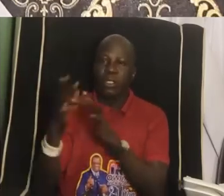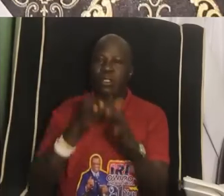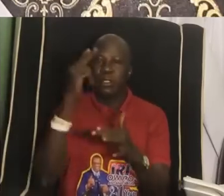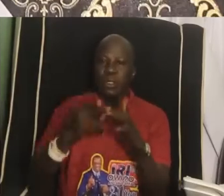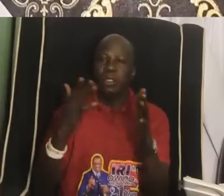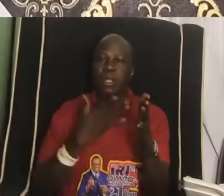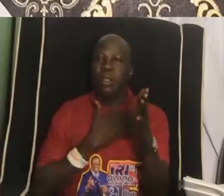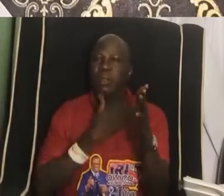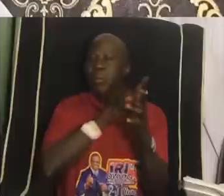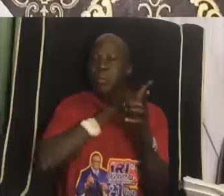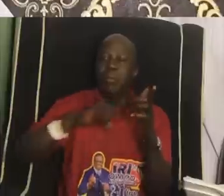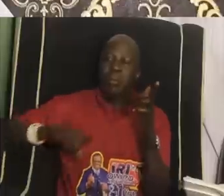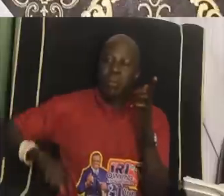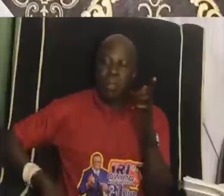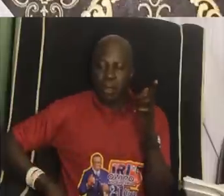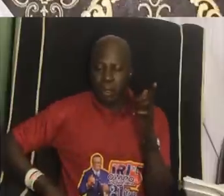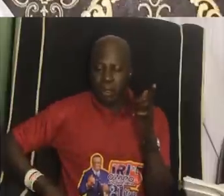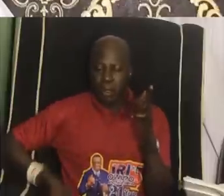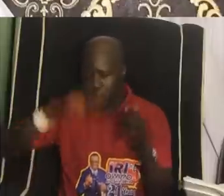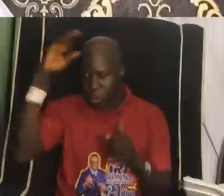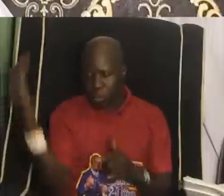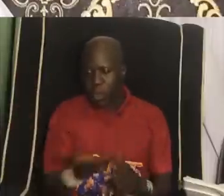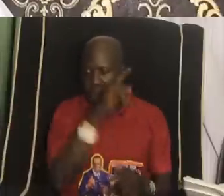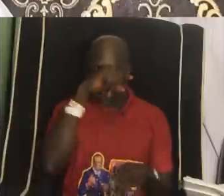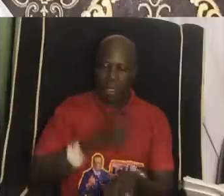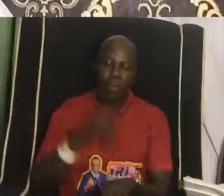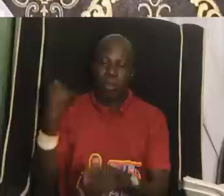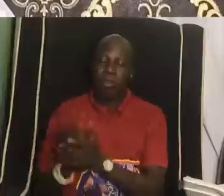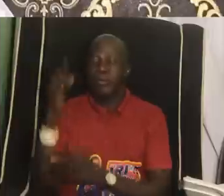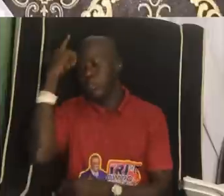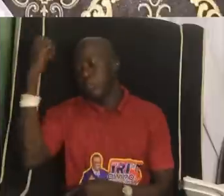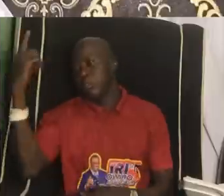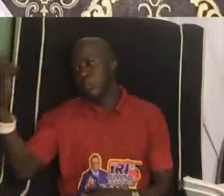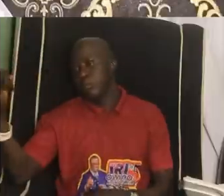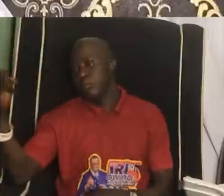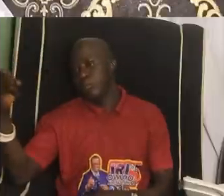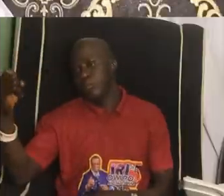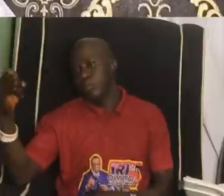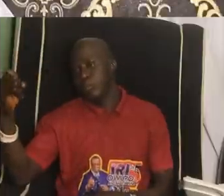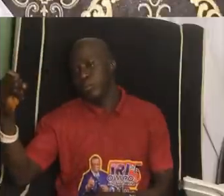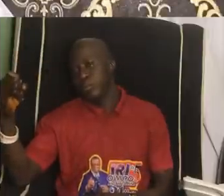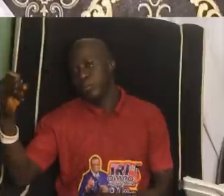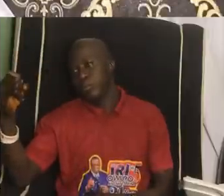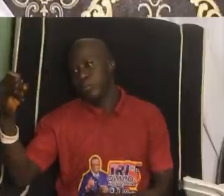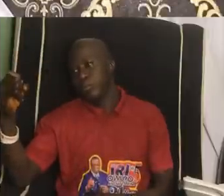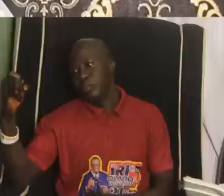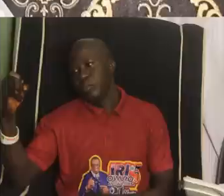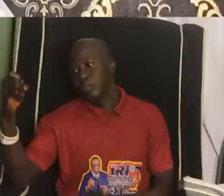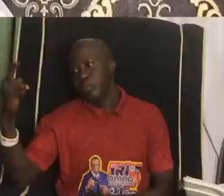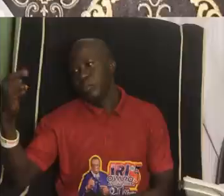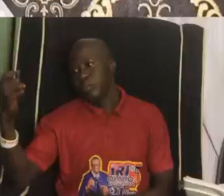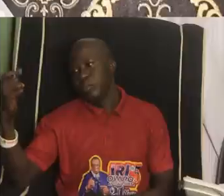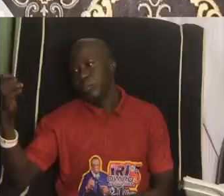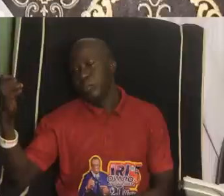wa. Jesus mighty name. Kaabo sabala la. Welcome to segment of Brojide Apostle. Ba wo ala to wa nbe. Arabirin yi lo